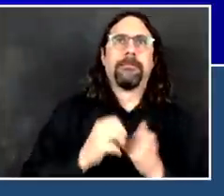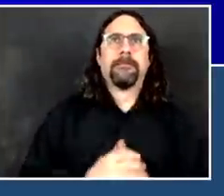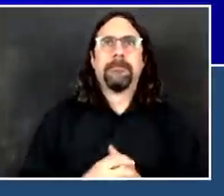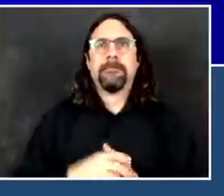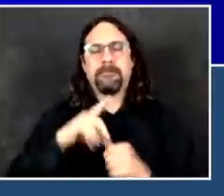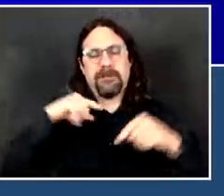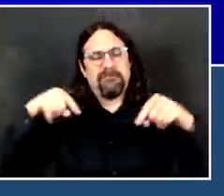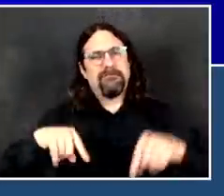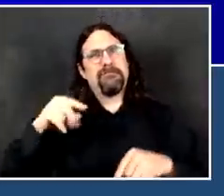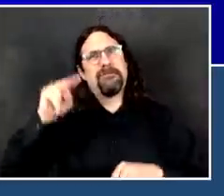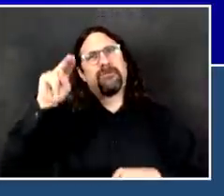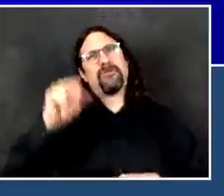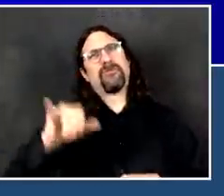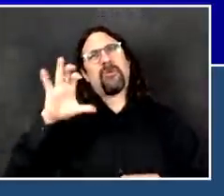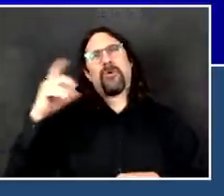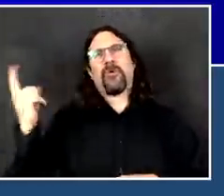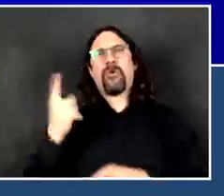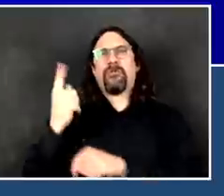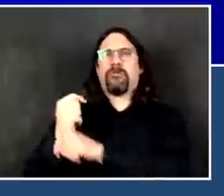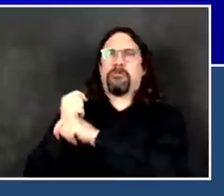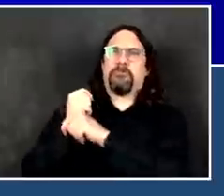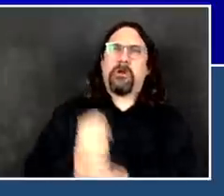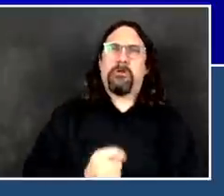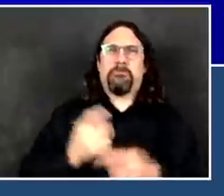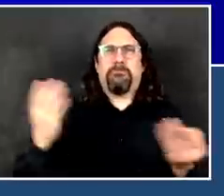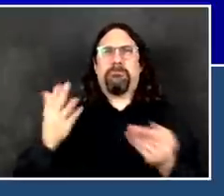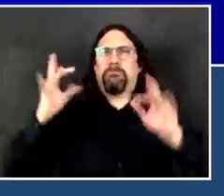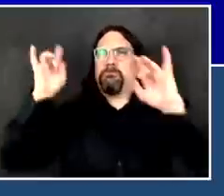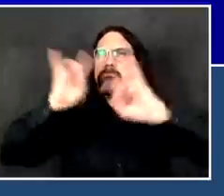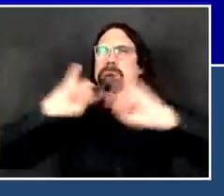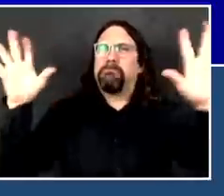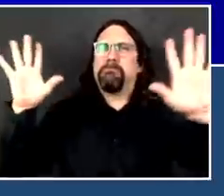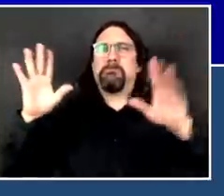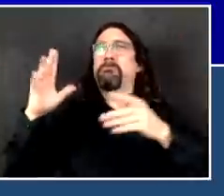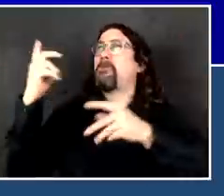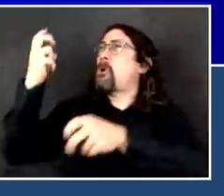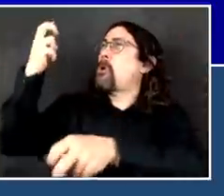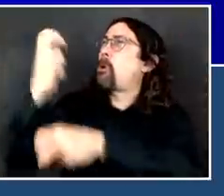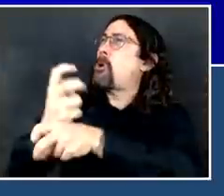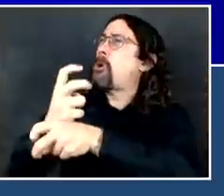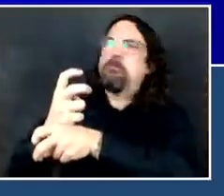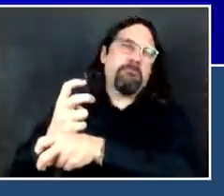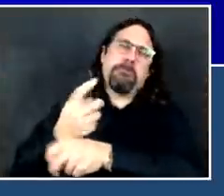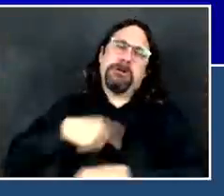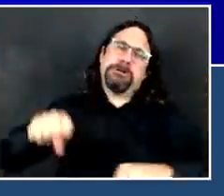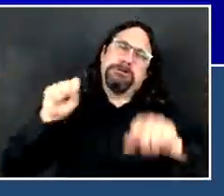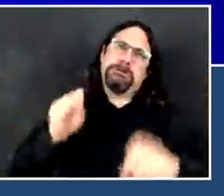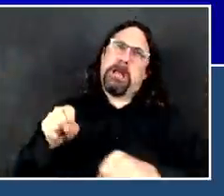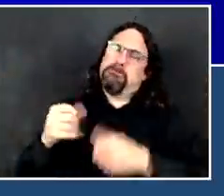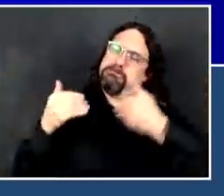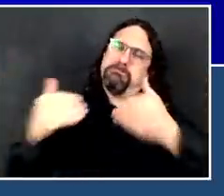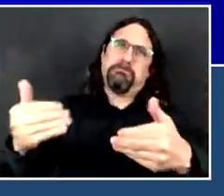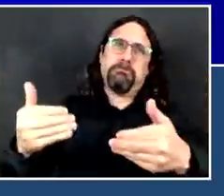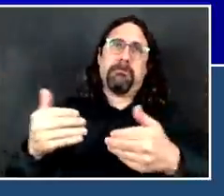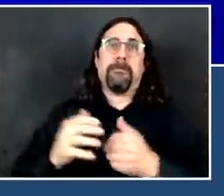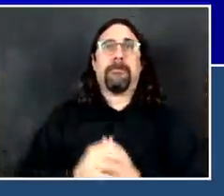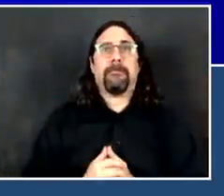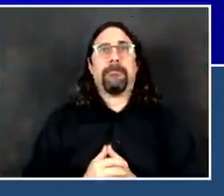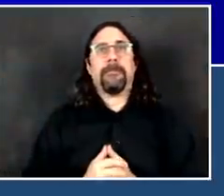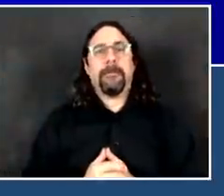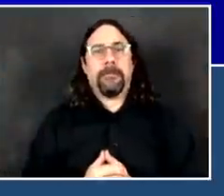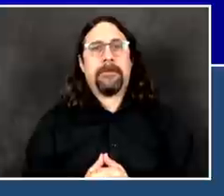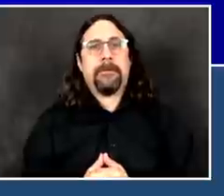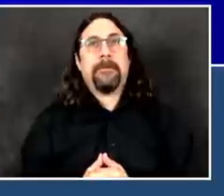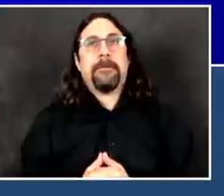odds. And there's three guys who deserve particular credit. Scott Cohen of New